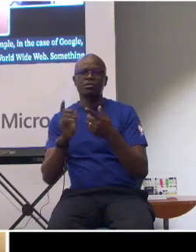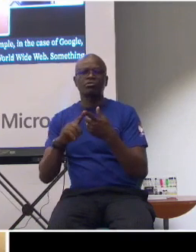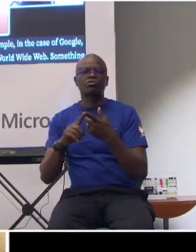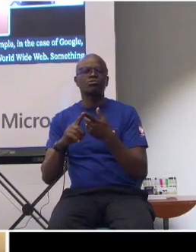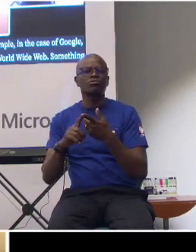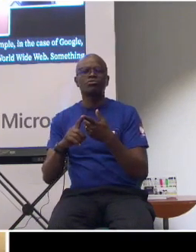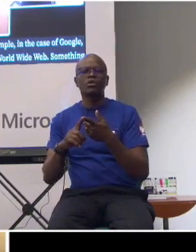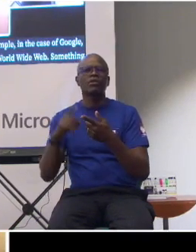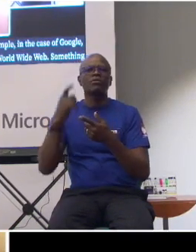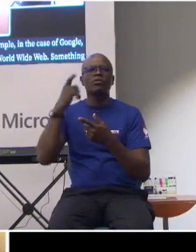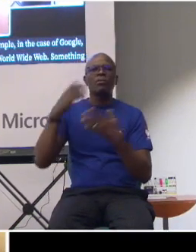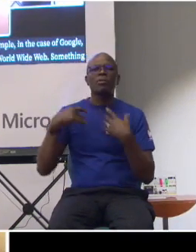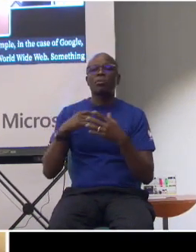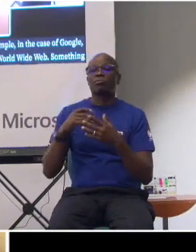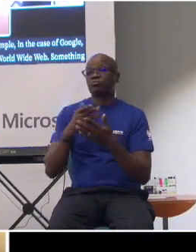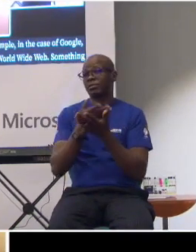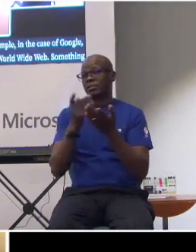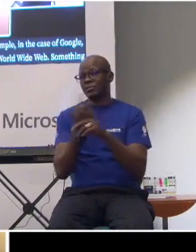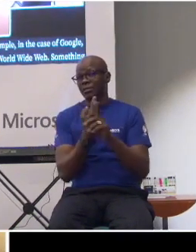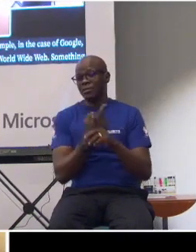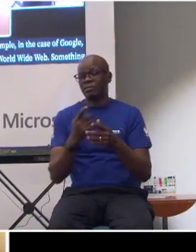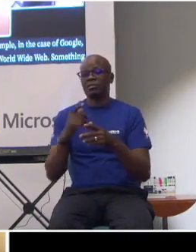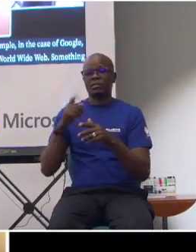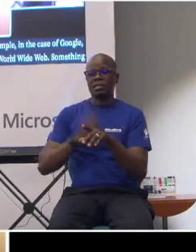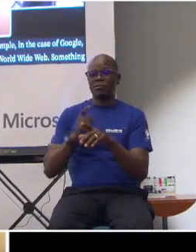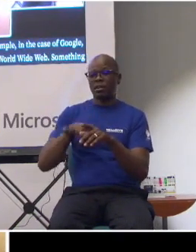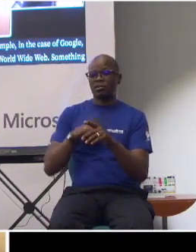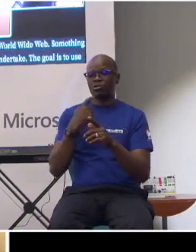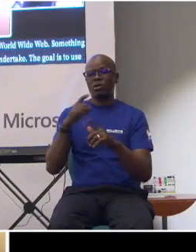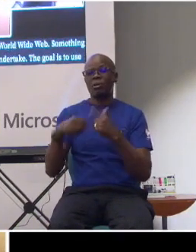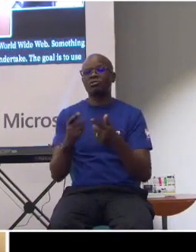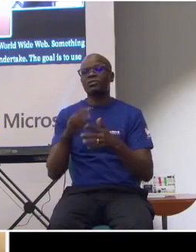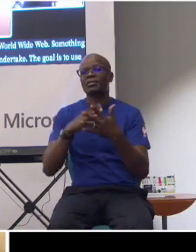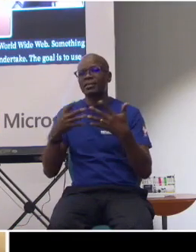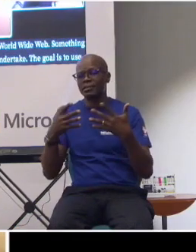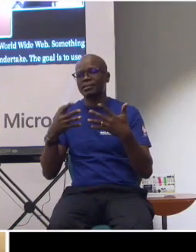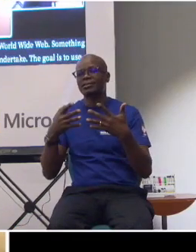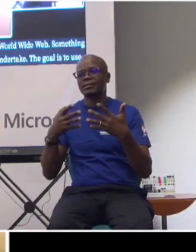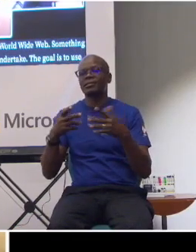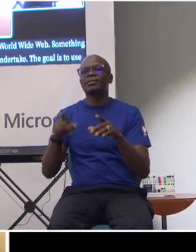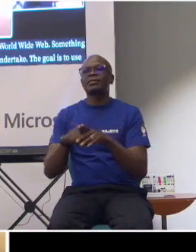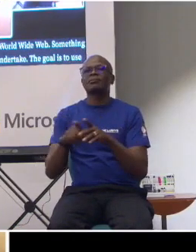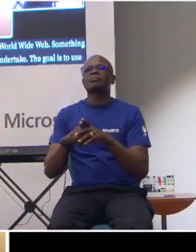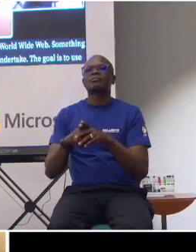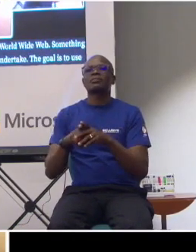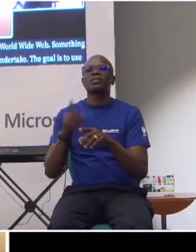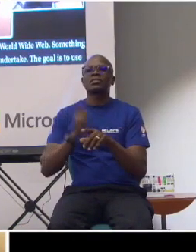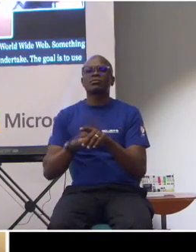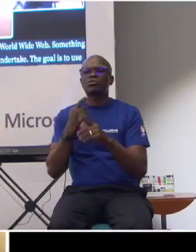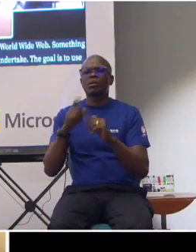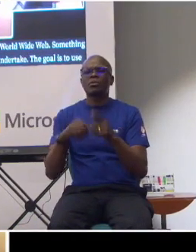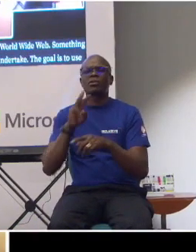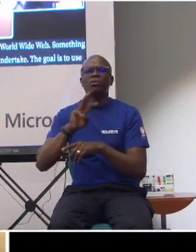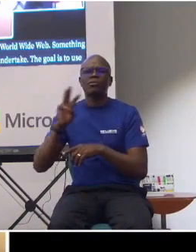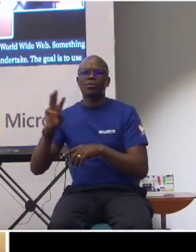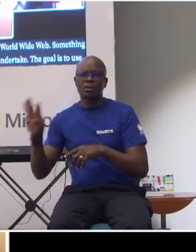was very much a part of Internet's story. And it was aided dramatically by the arrival of the World Wide Web in